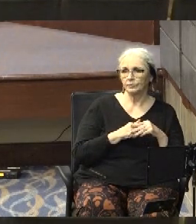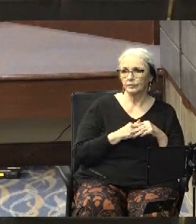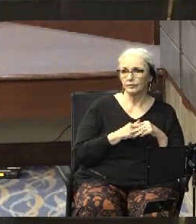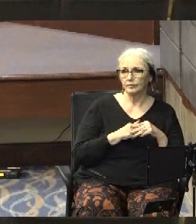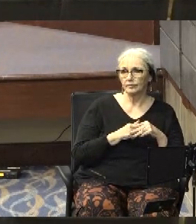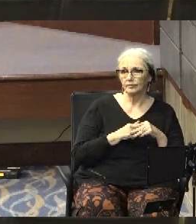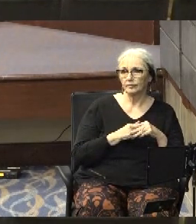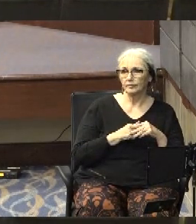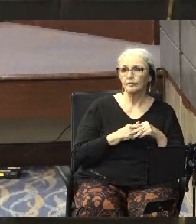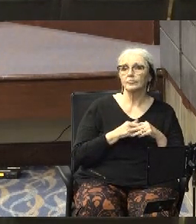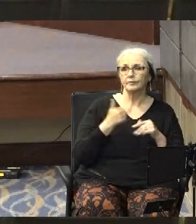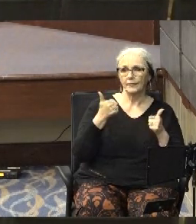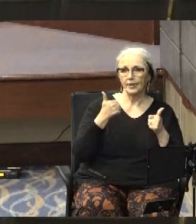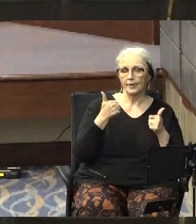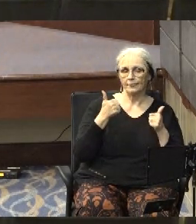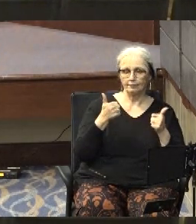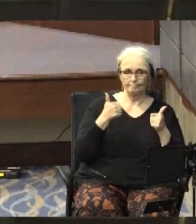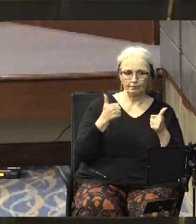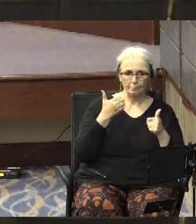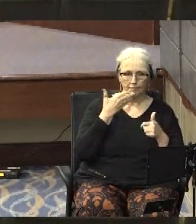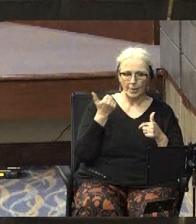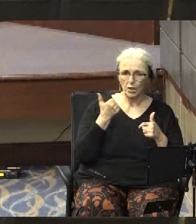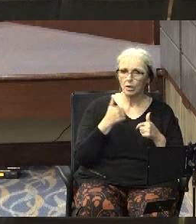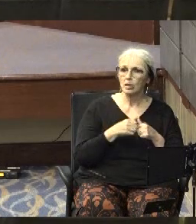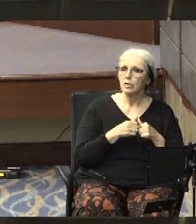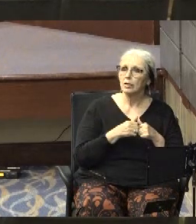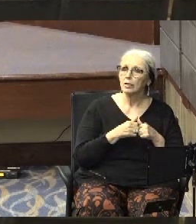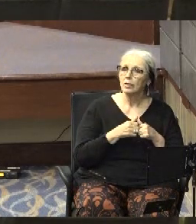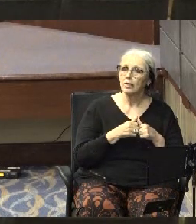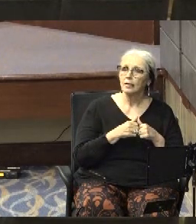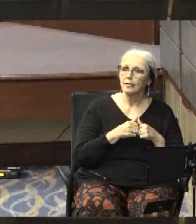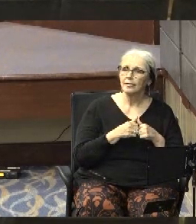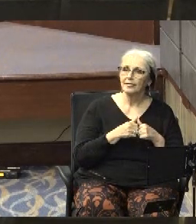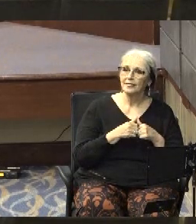About this one? Better? Kind of. Deidre has a good mic.